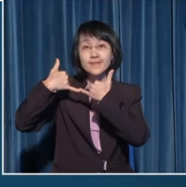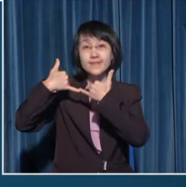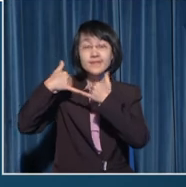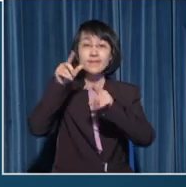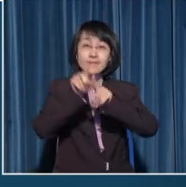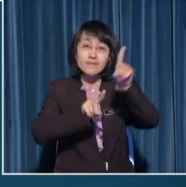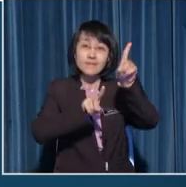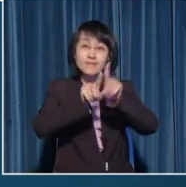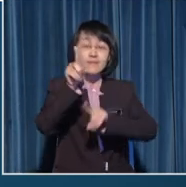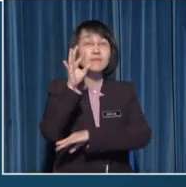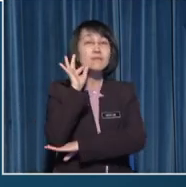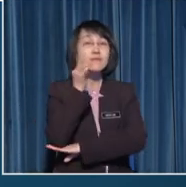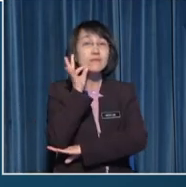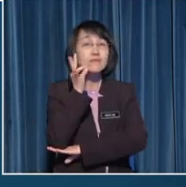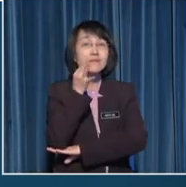star fruit,